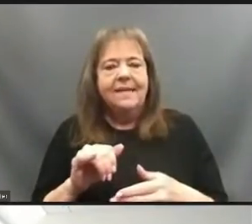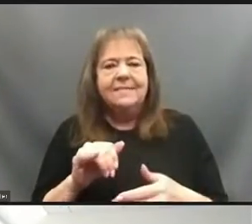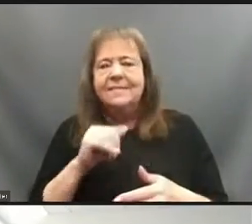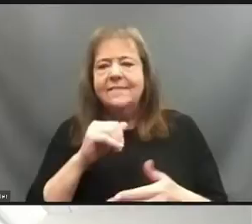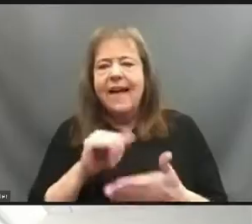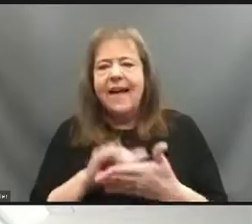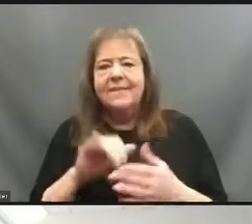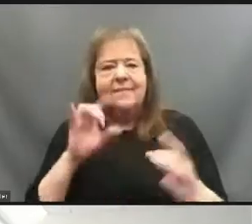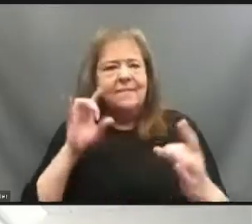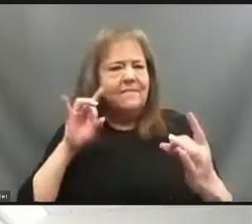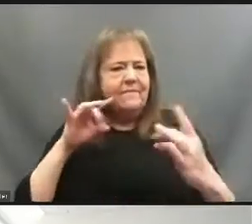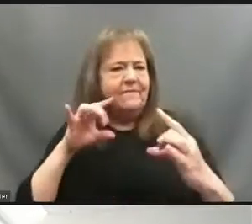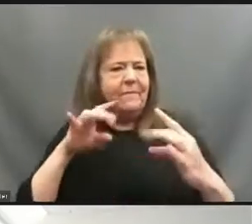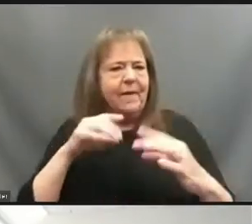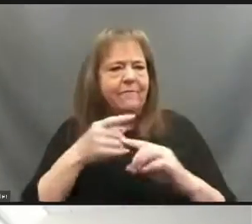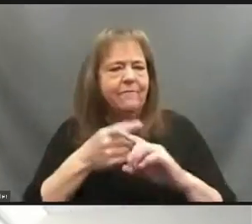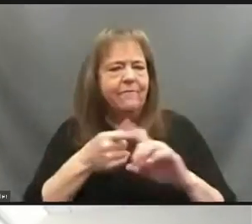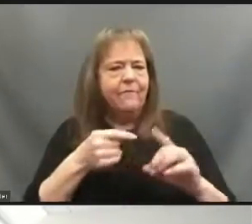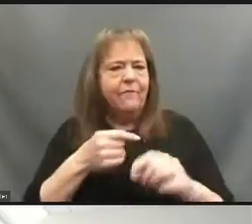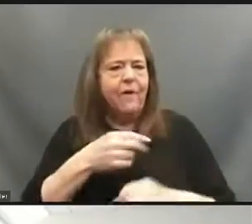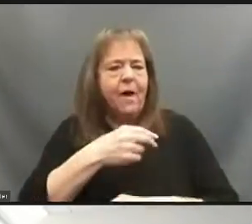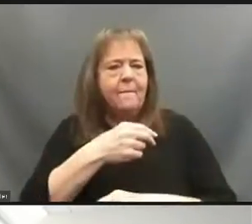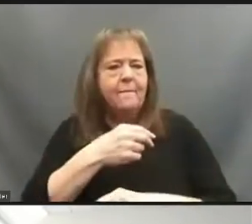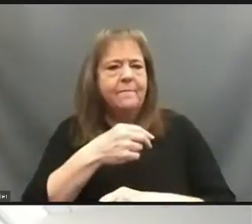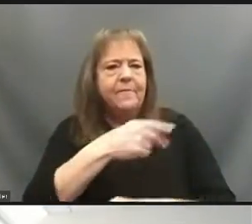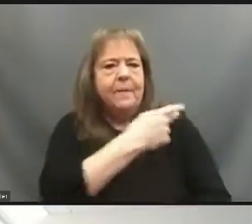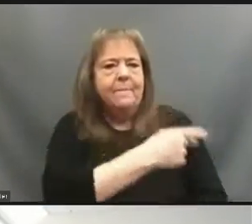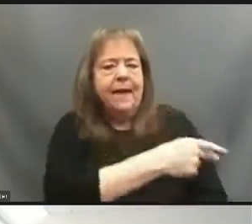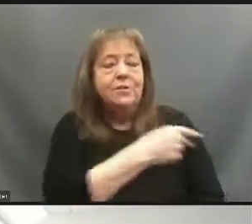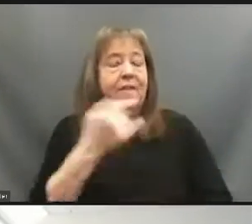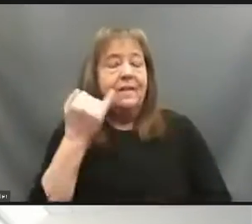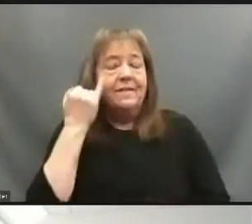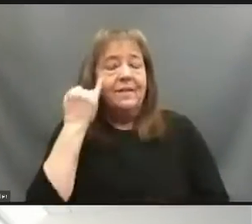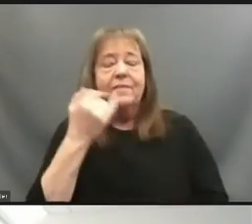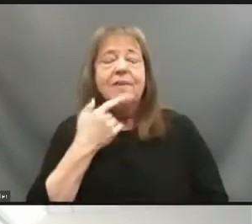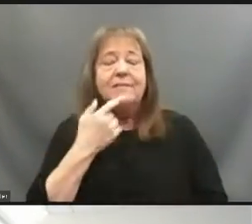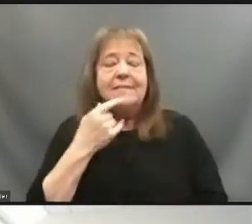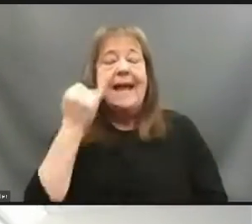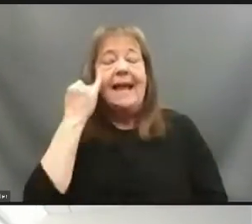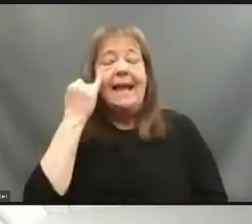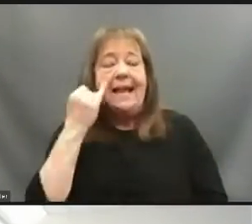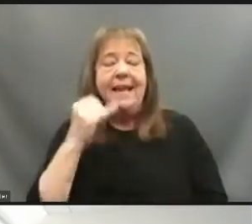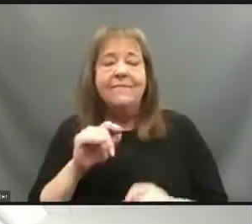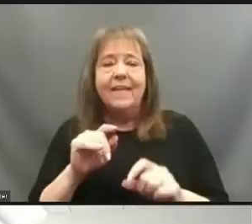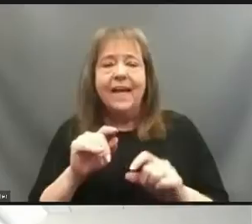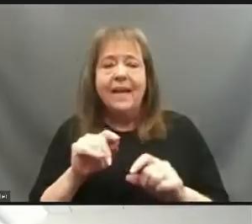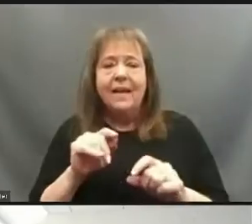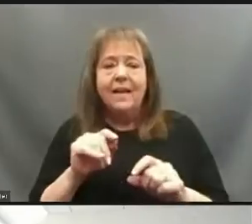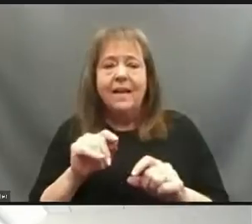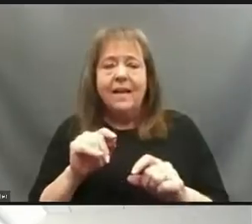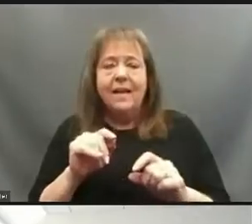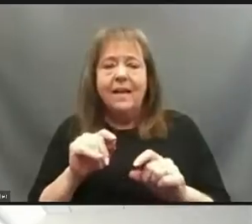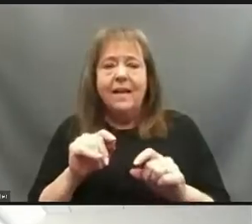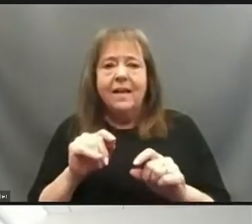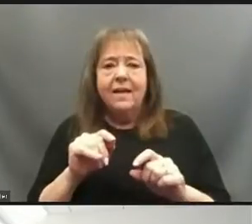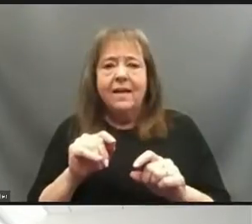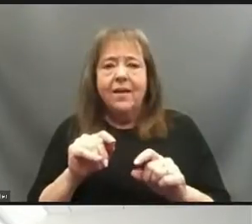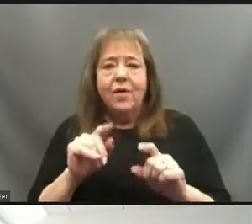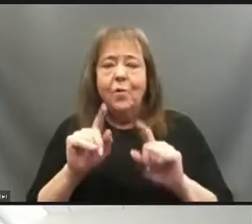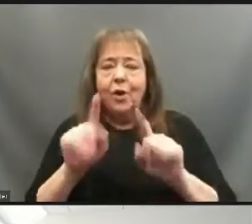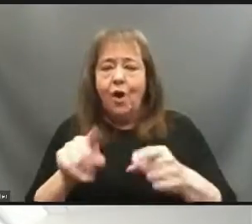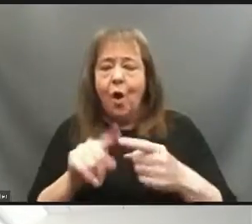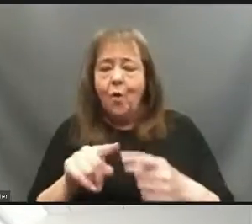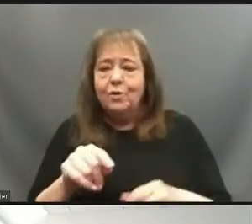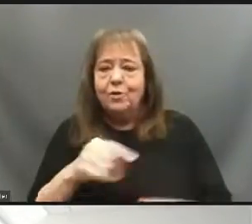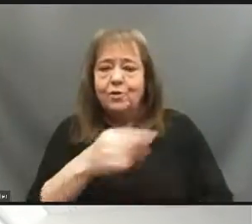feedback from the patient. That is, if they're getting admitted for COVID-19, very, very, very few of these folks have